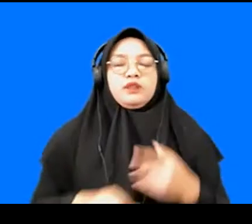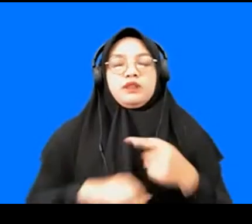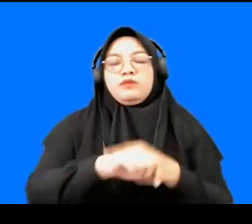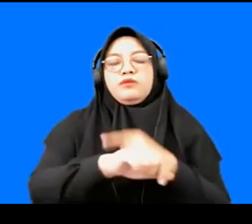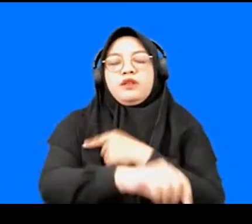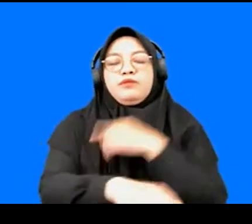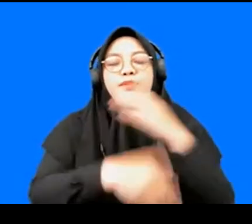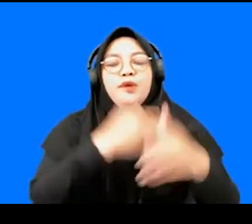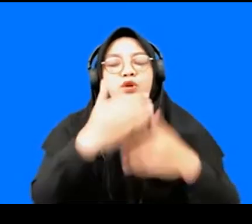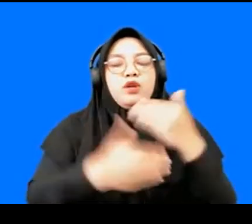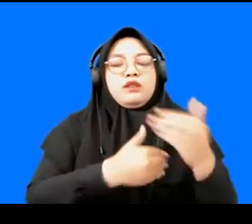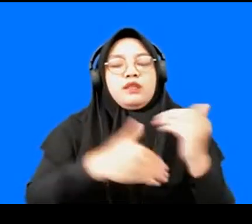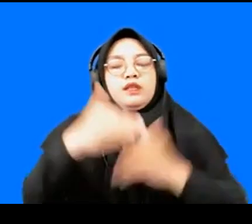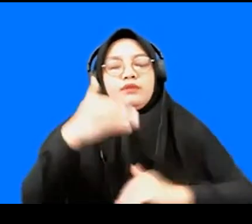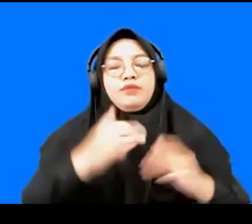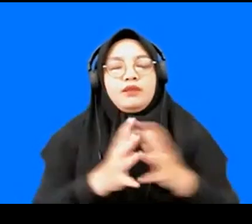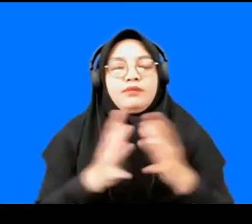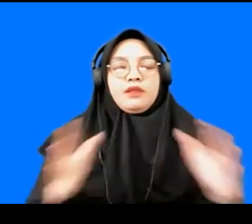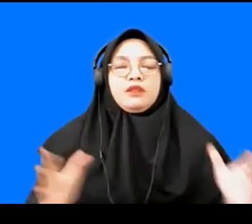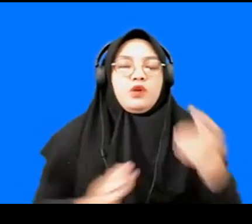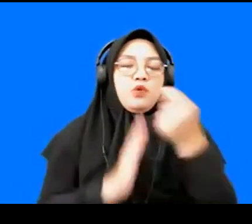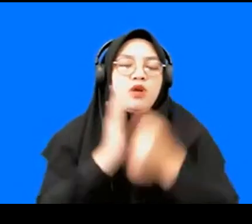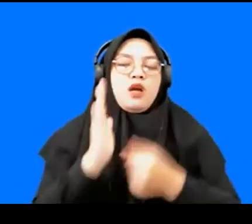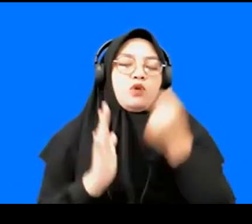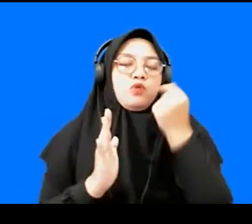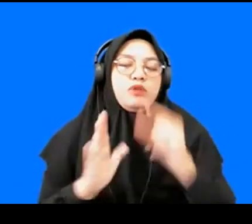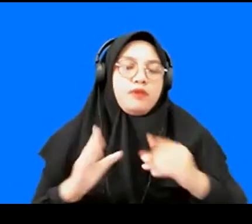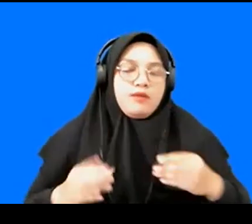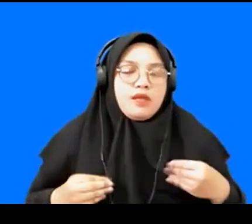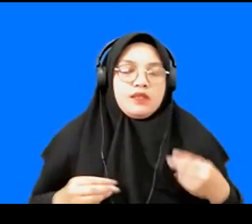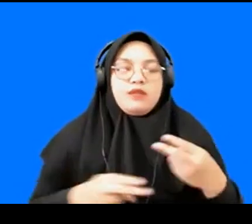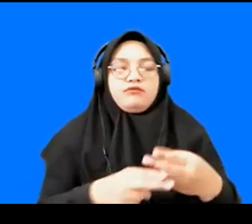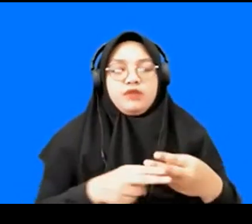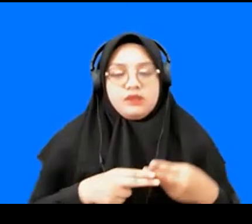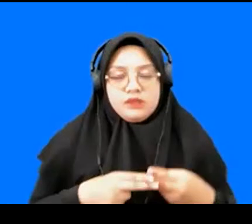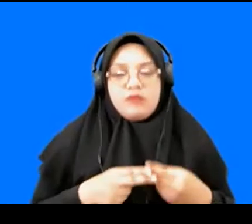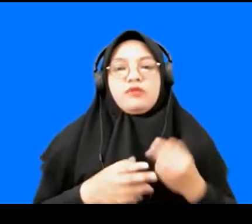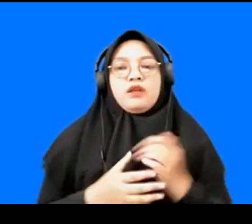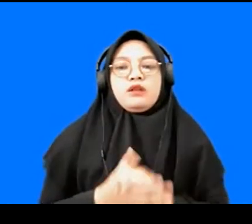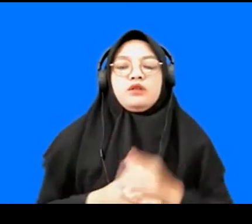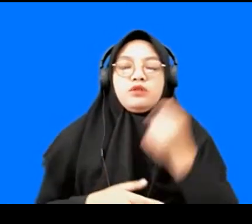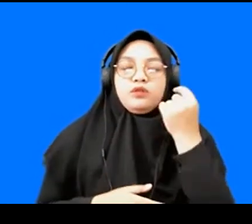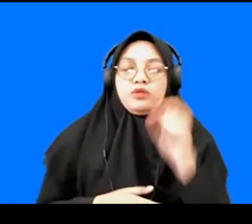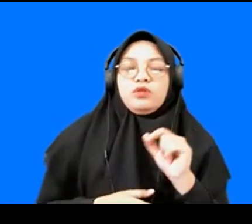out of that, your ability to mortgage it, et cetera, mm-hmm. increases.